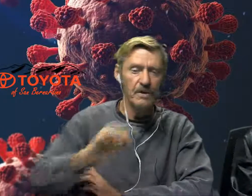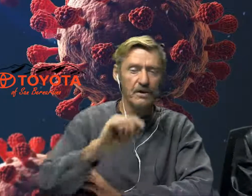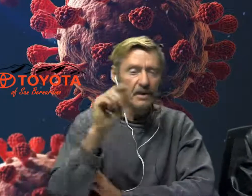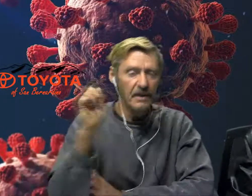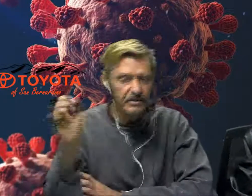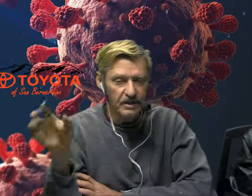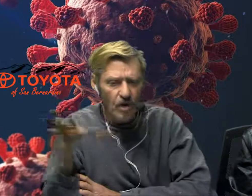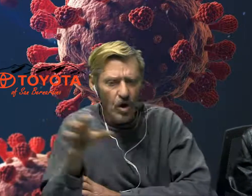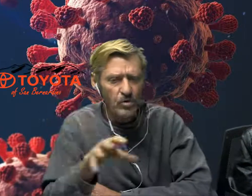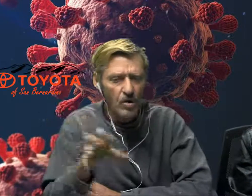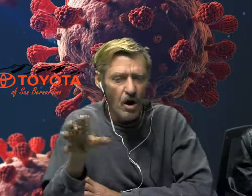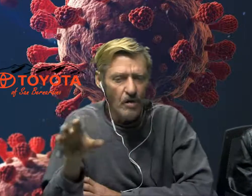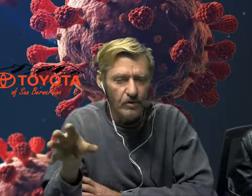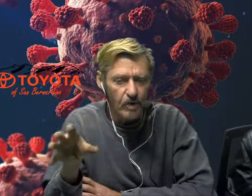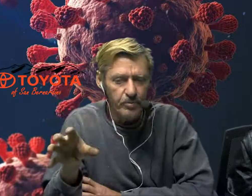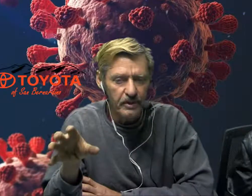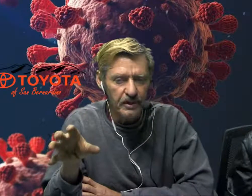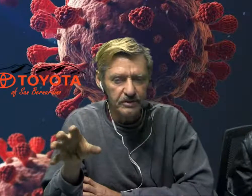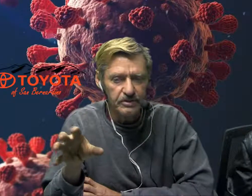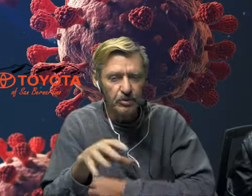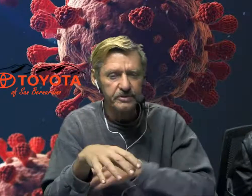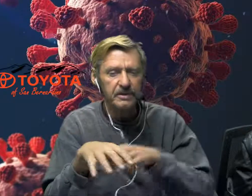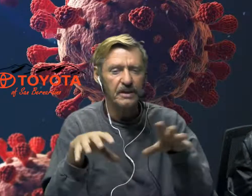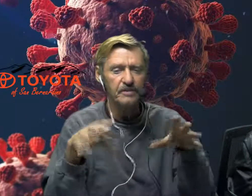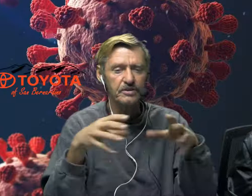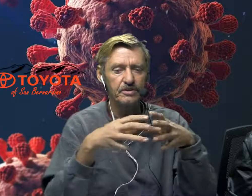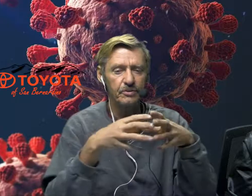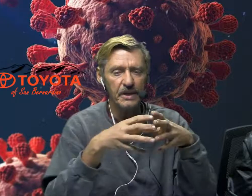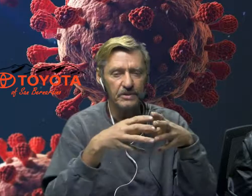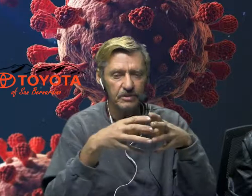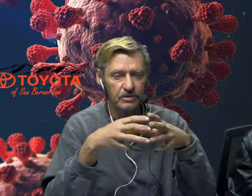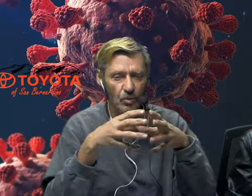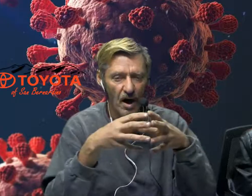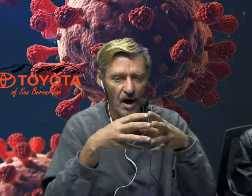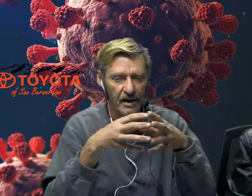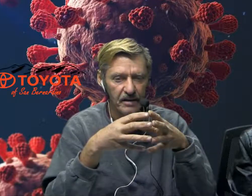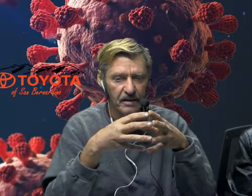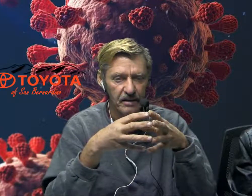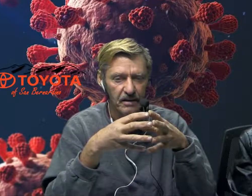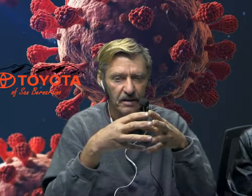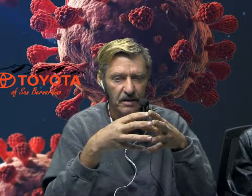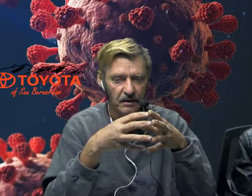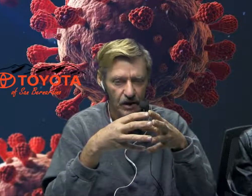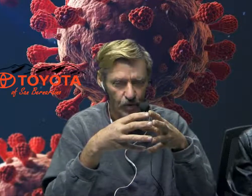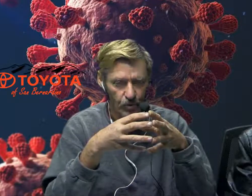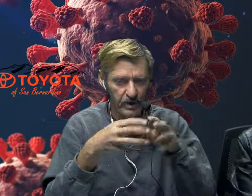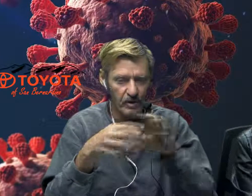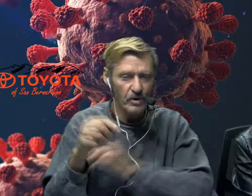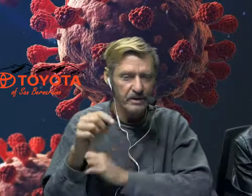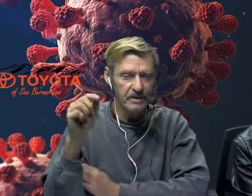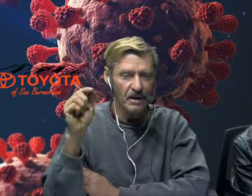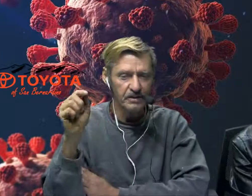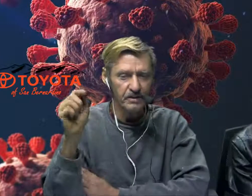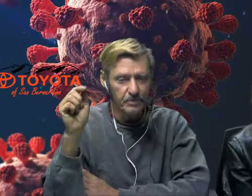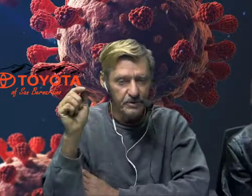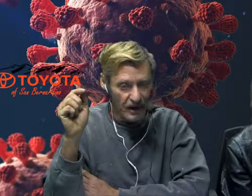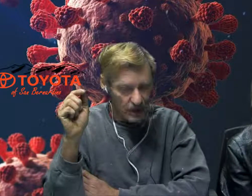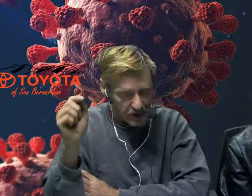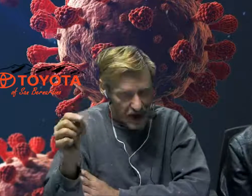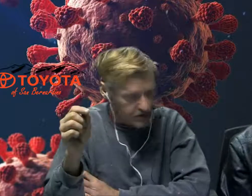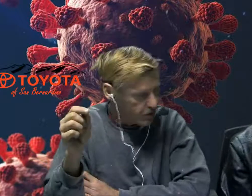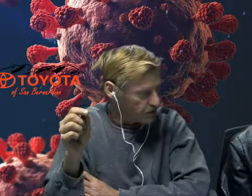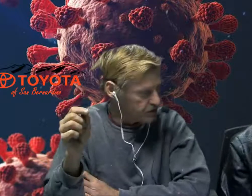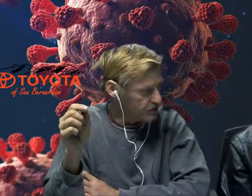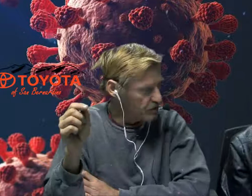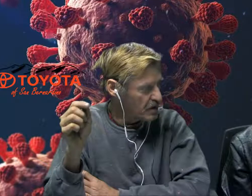says, oh, we've got, he says, oh, we're all for opening the schools, and he gives you the reasons why. No, we are going to